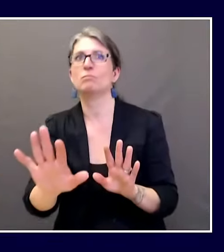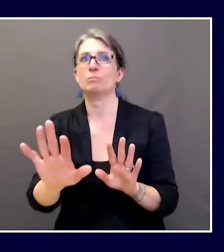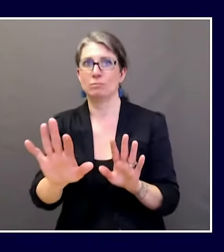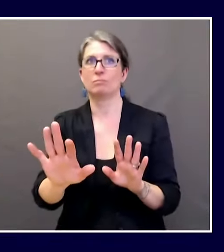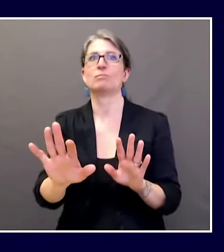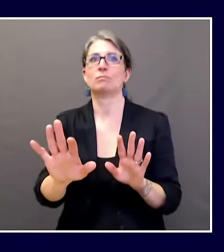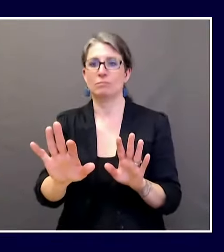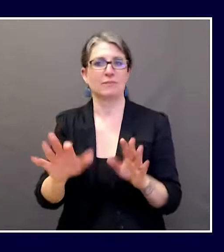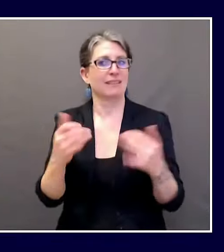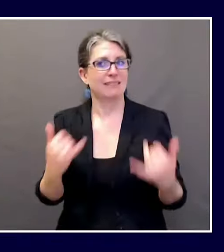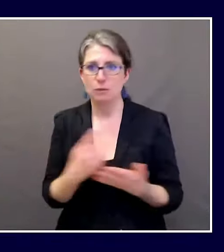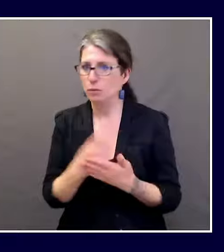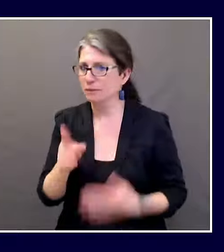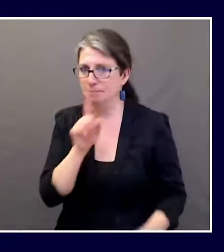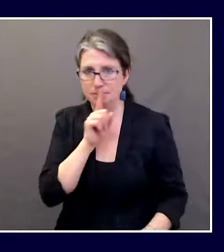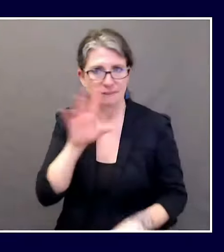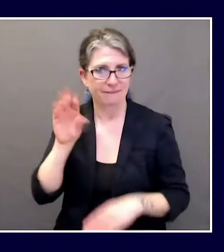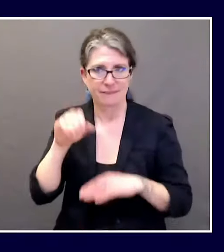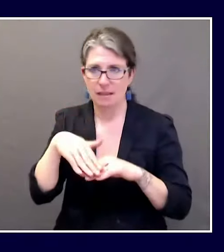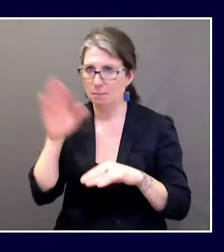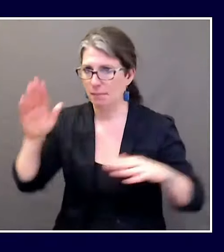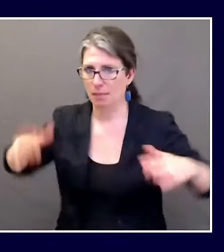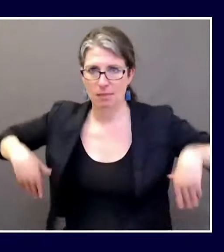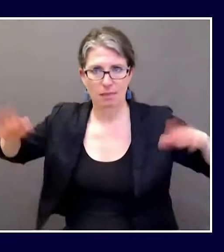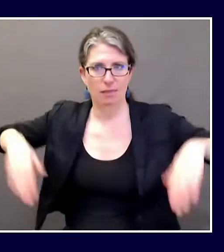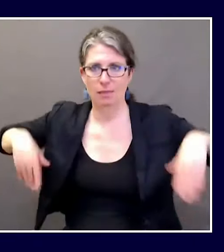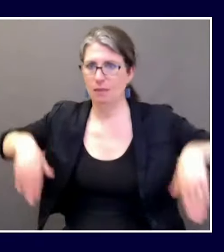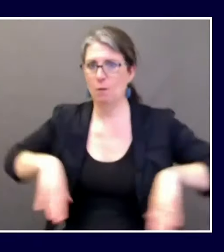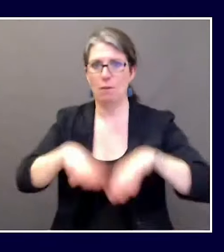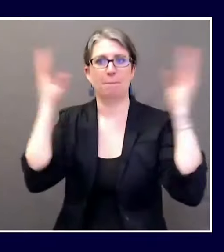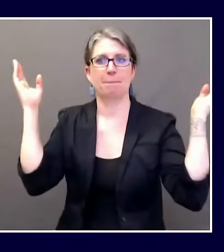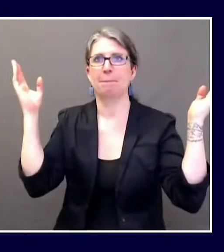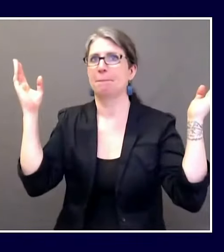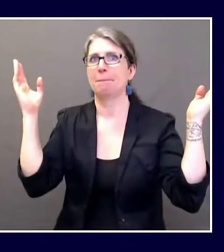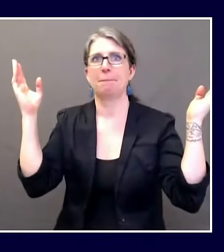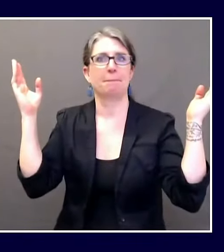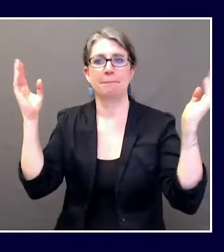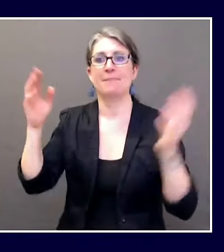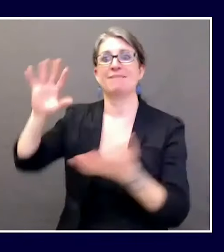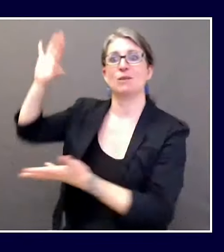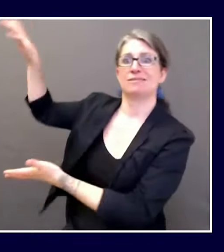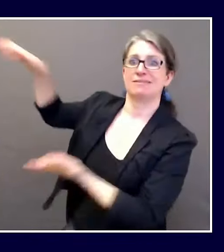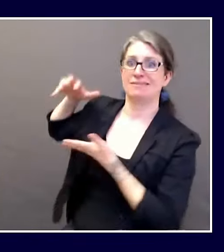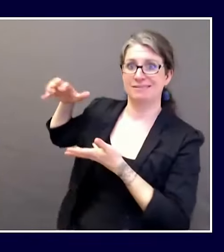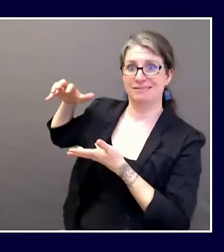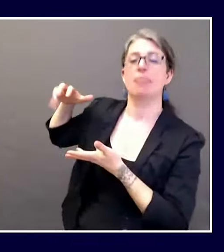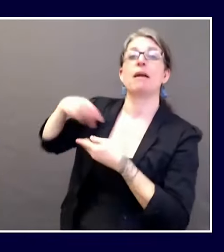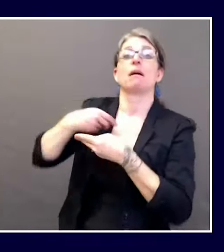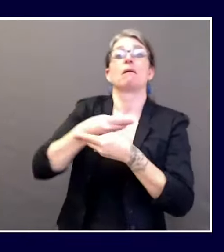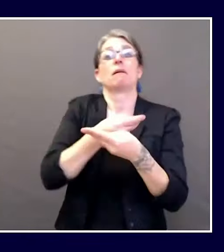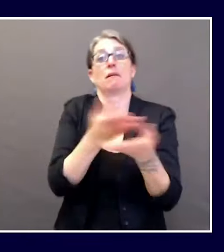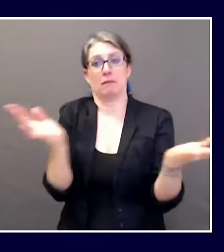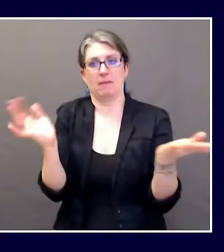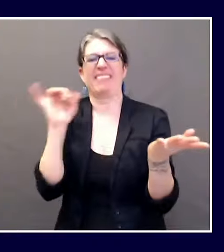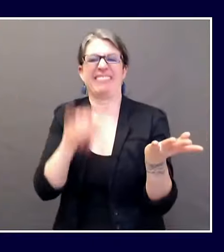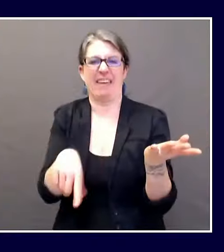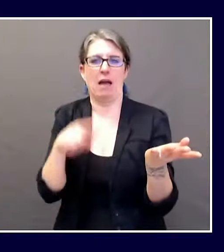to put the orders in, they have to get them, they have to deliver them, all of that. So that's where we are with the next group of 50 to